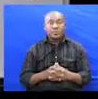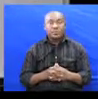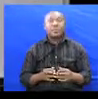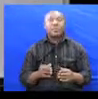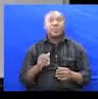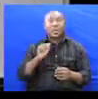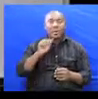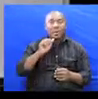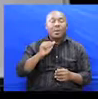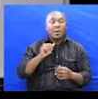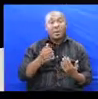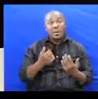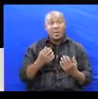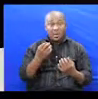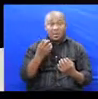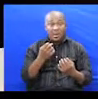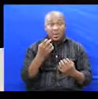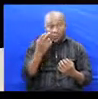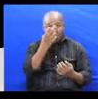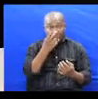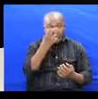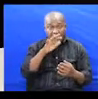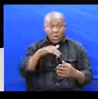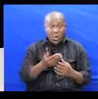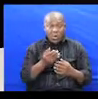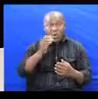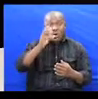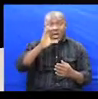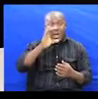A, it is calculate the molarity of the following.